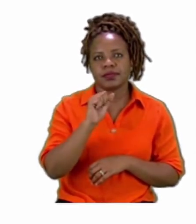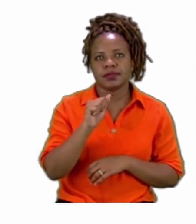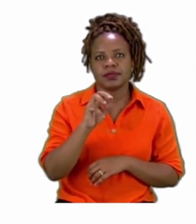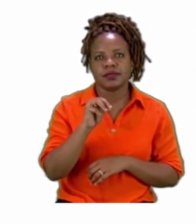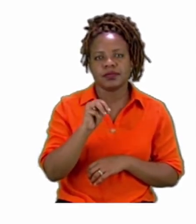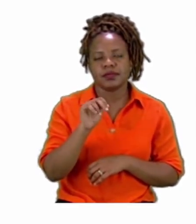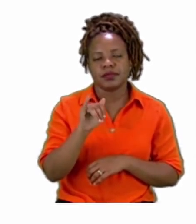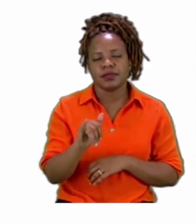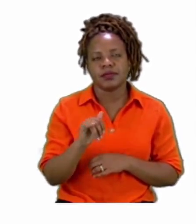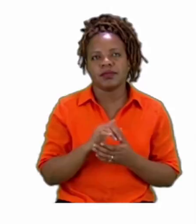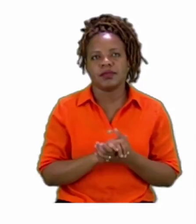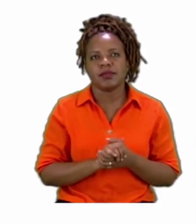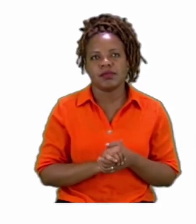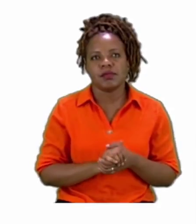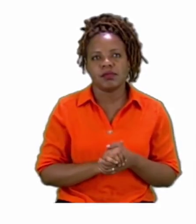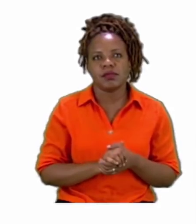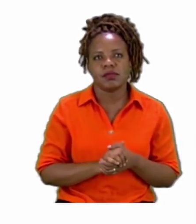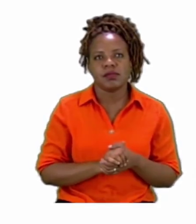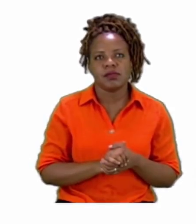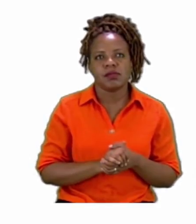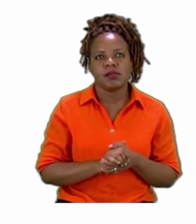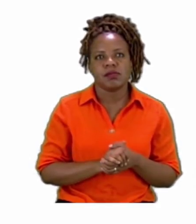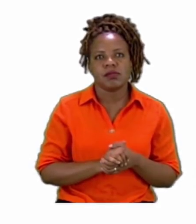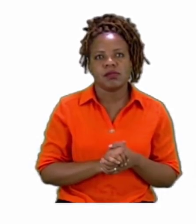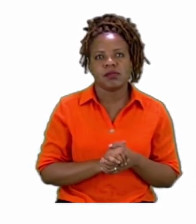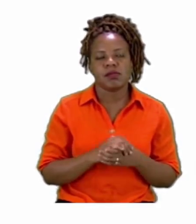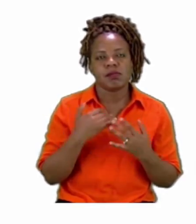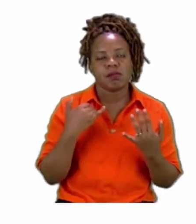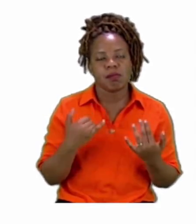So now we have to put these in the correct order.